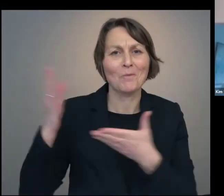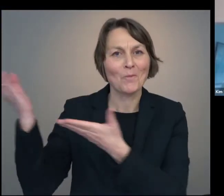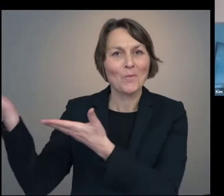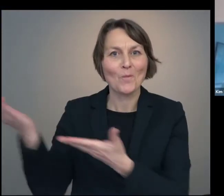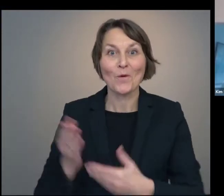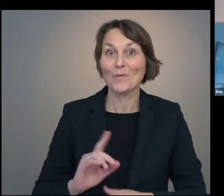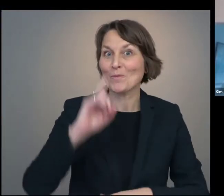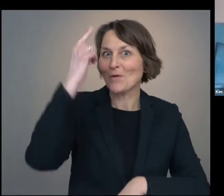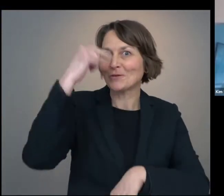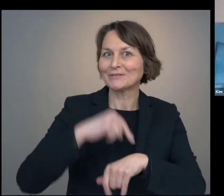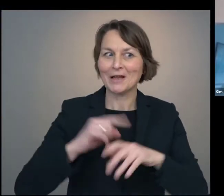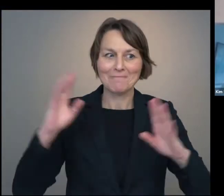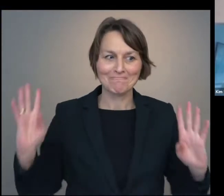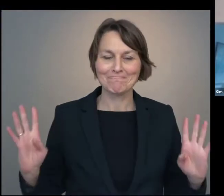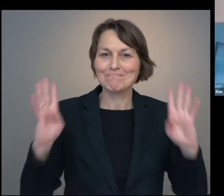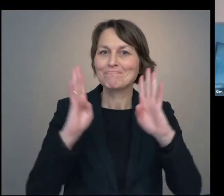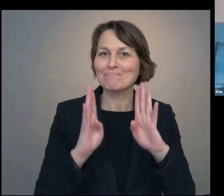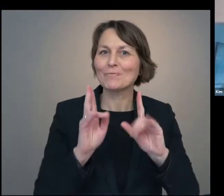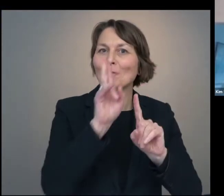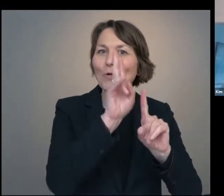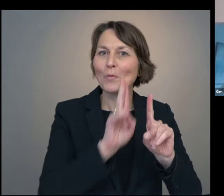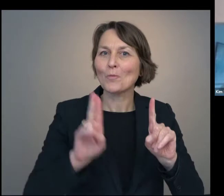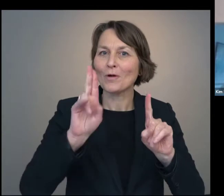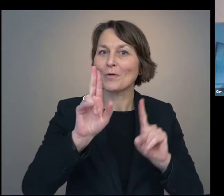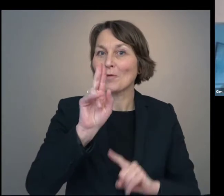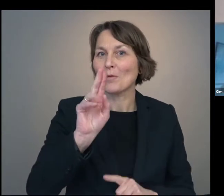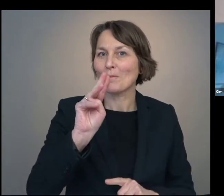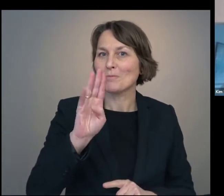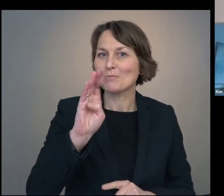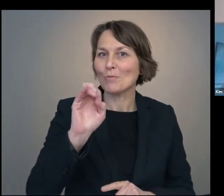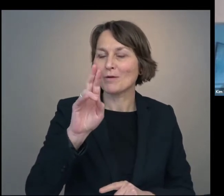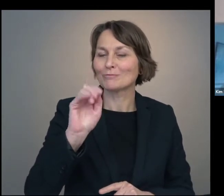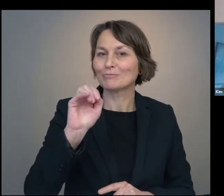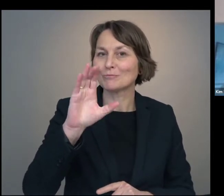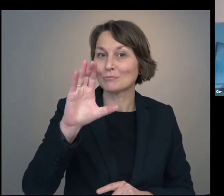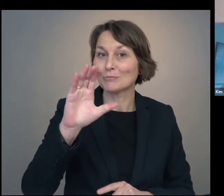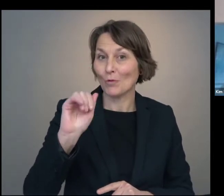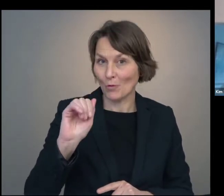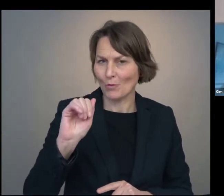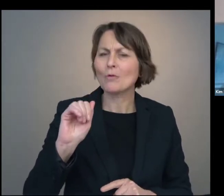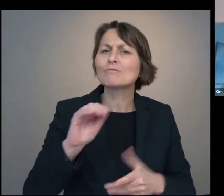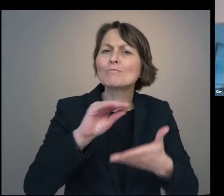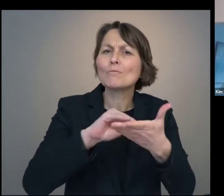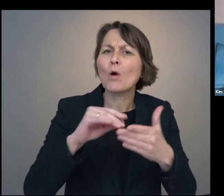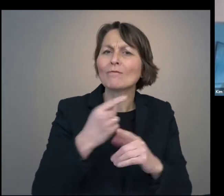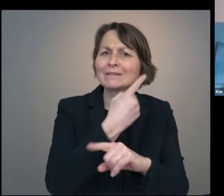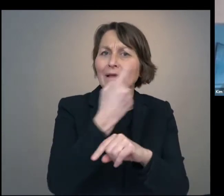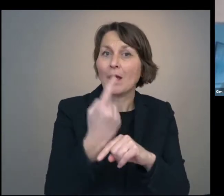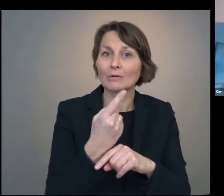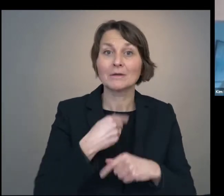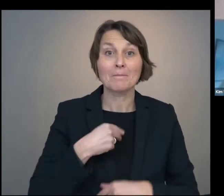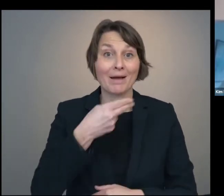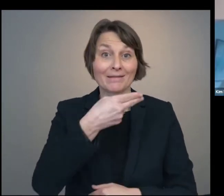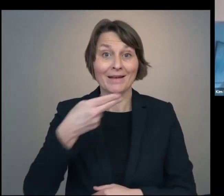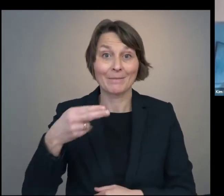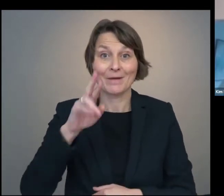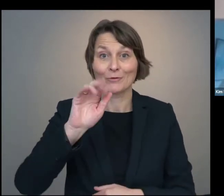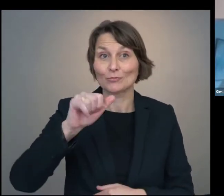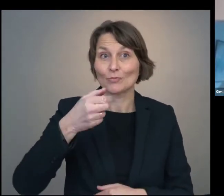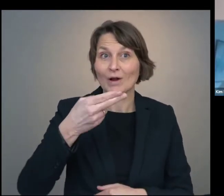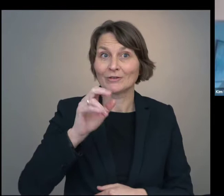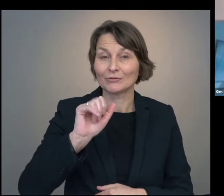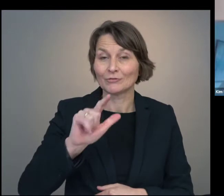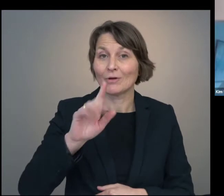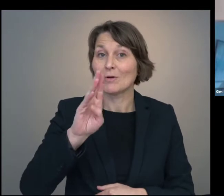Hello and welcome to the first edition of Umbraco Community Office Hours. My name is Rachel Breeze and I'll be facilitating today. We're joined